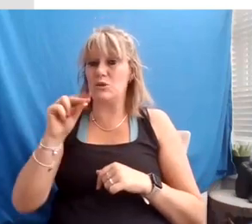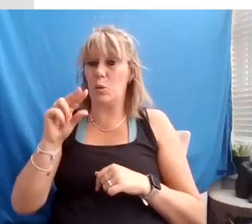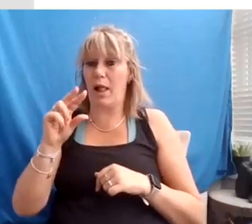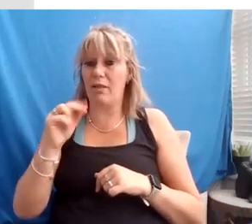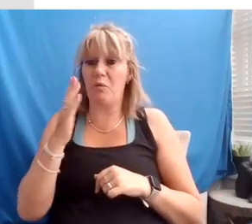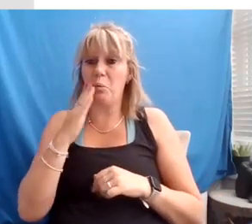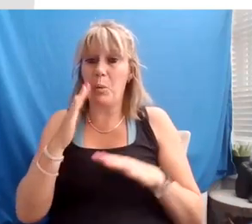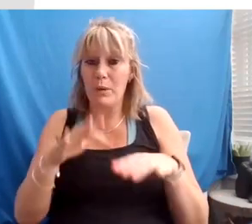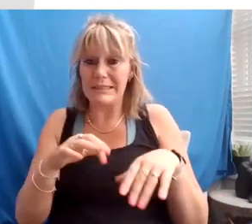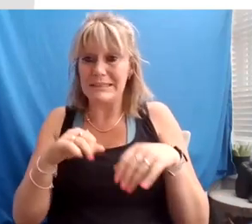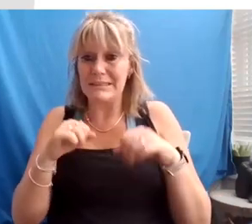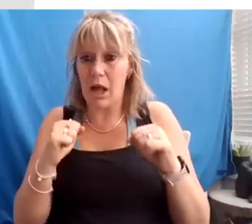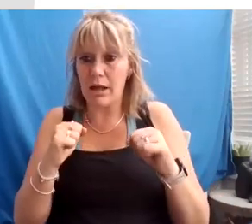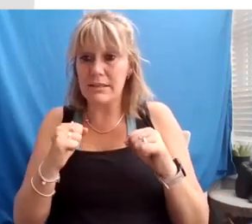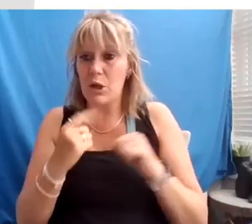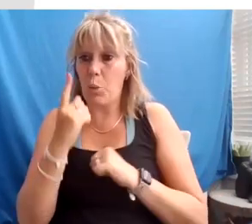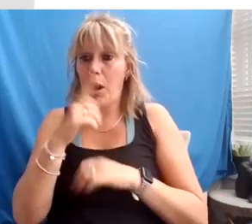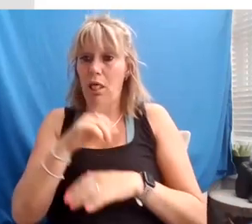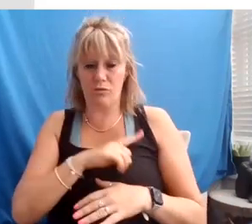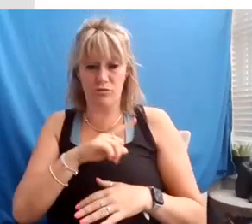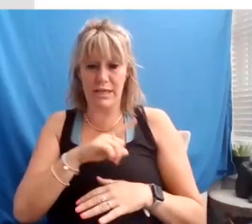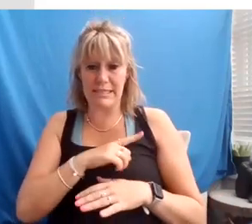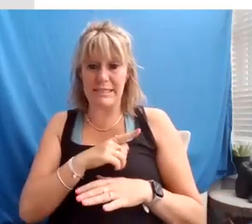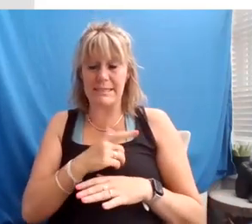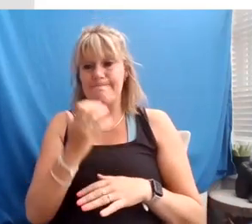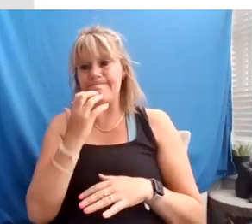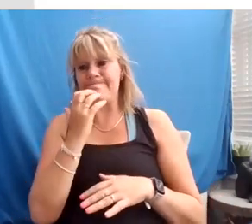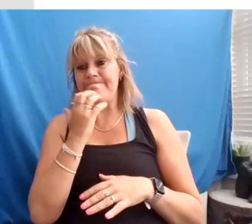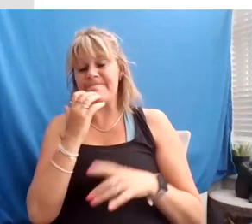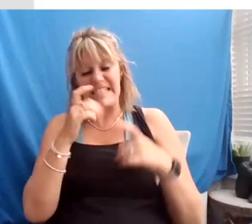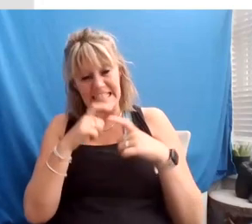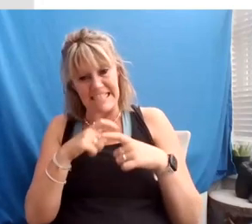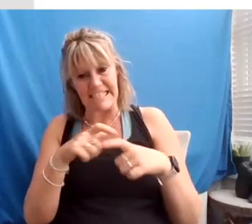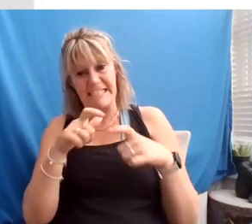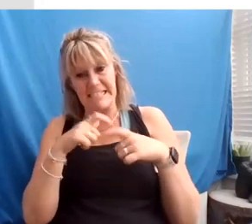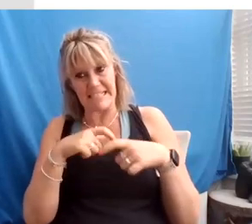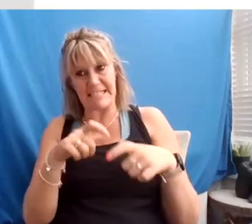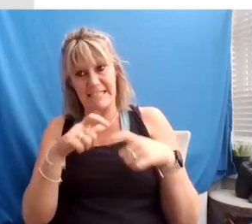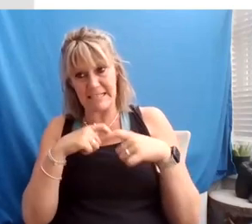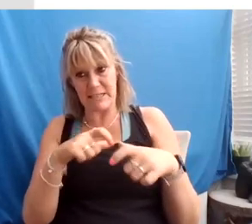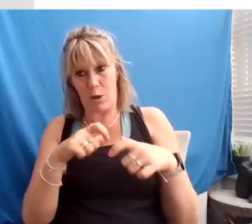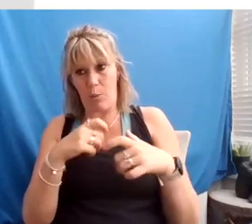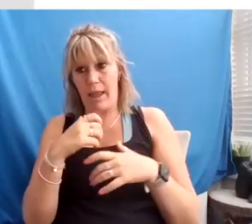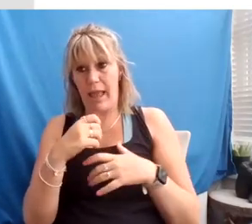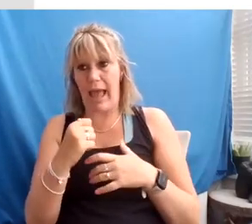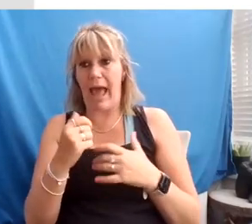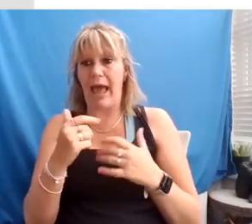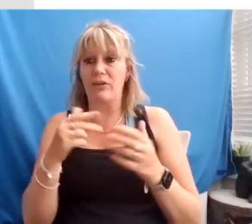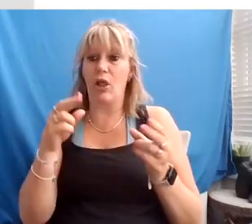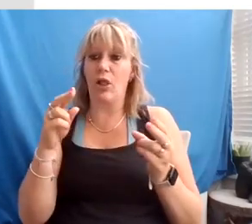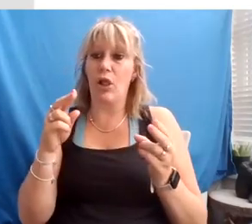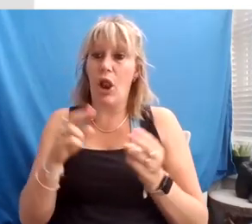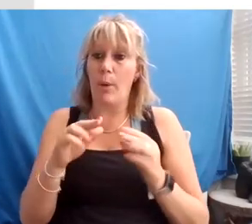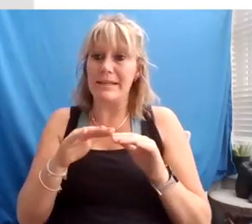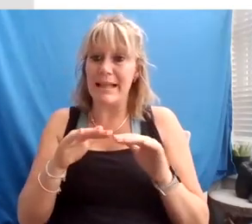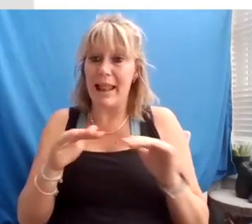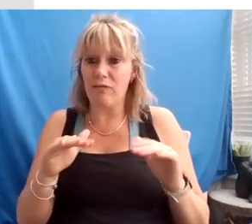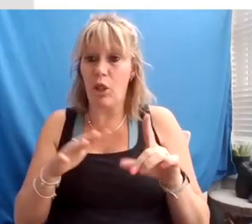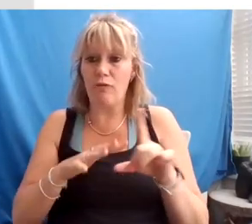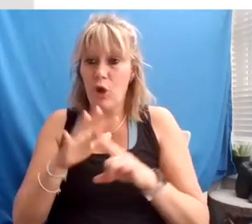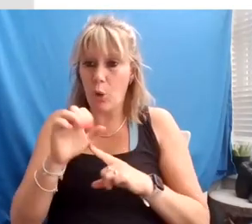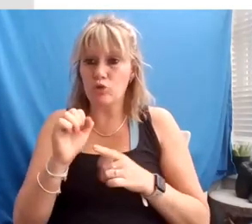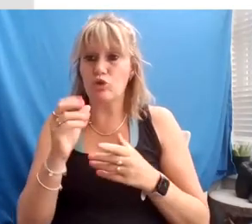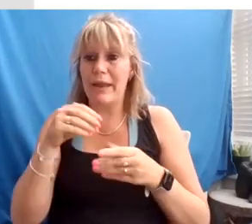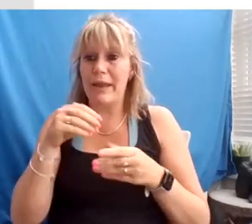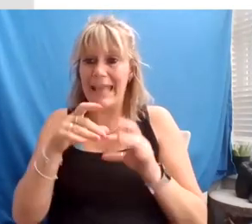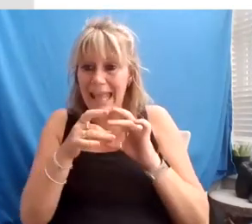when we started up, one of the reasons we kept going after 2012 was we had the lowest level of cultural engagement in the UK and